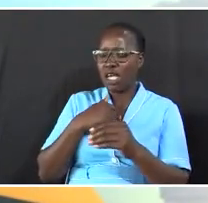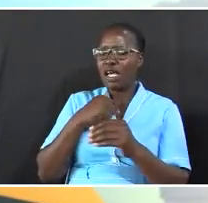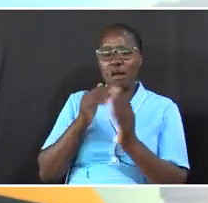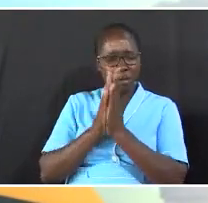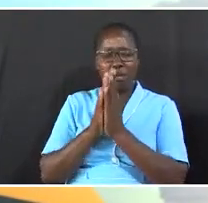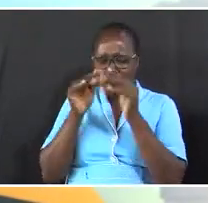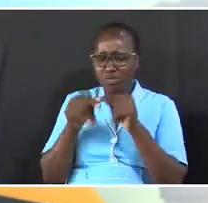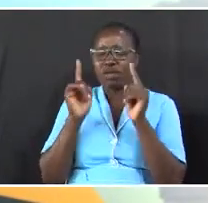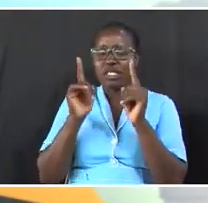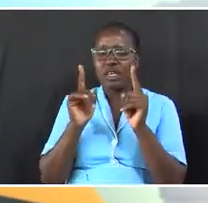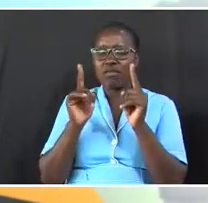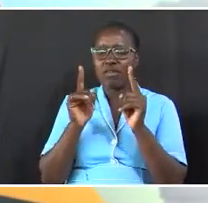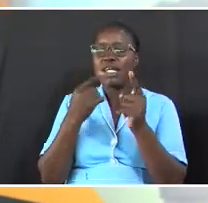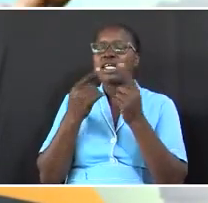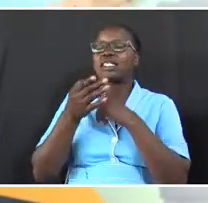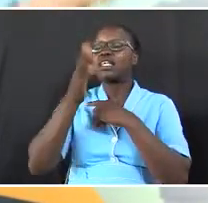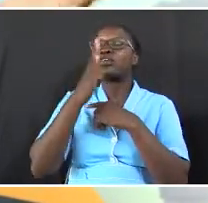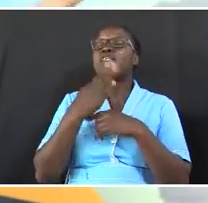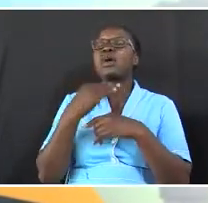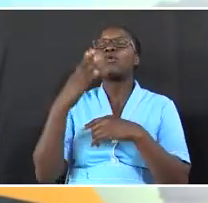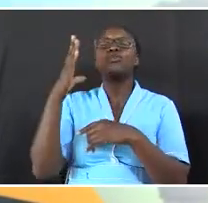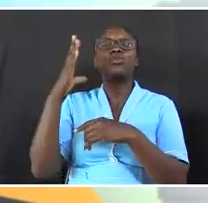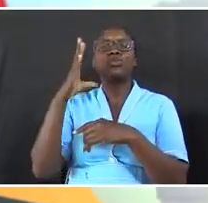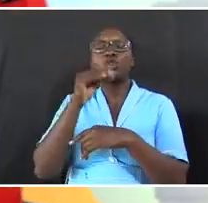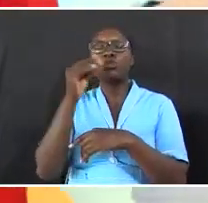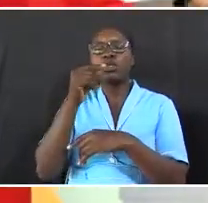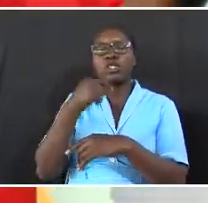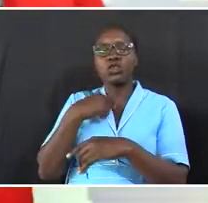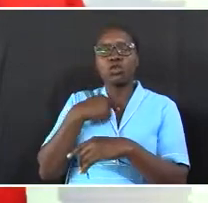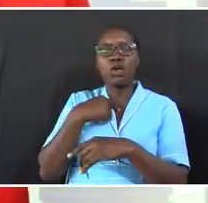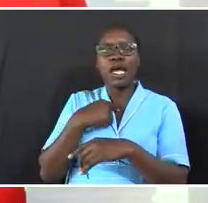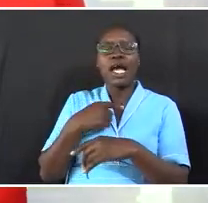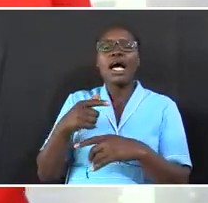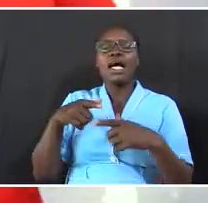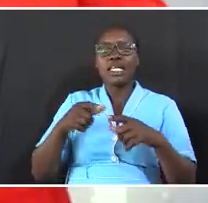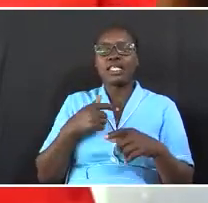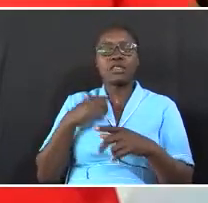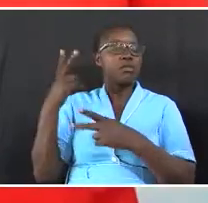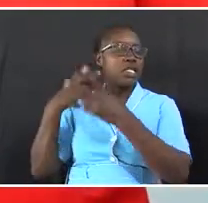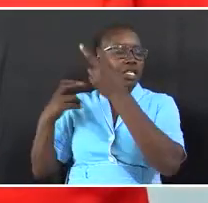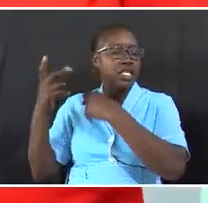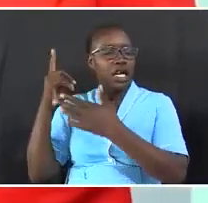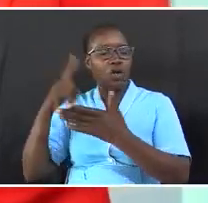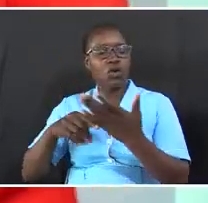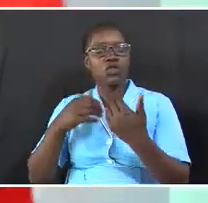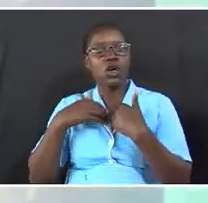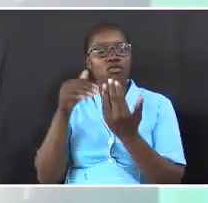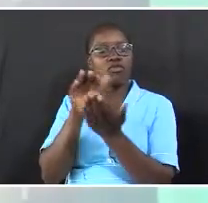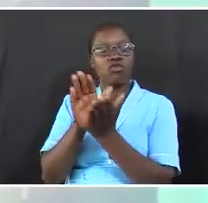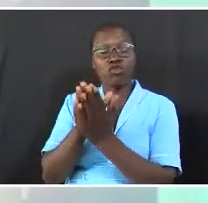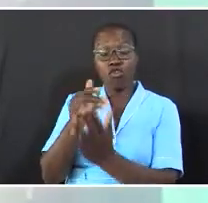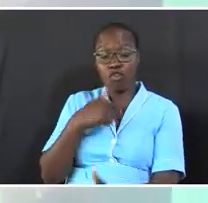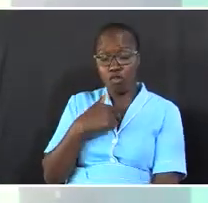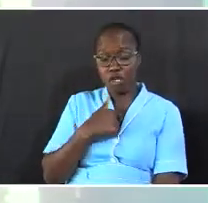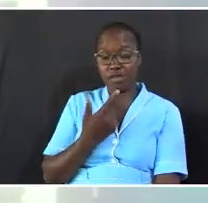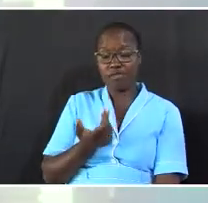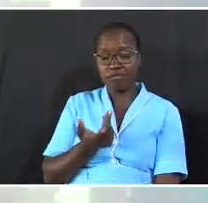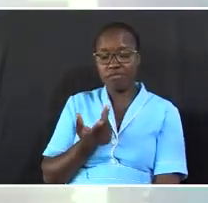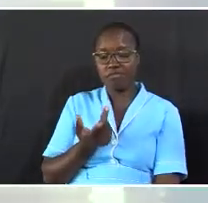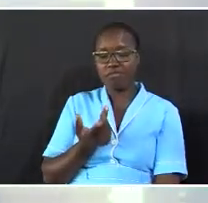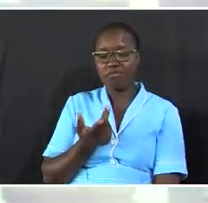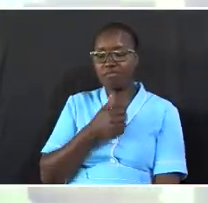at me. Pray. Tell God, I want you to speak to me. Let me hear what you have in store for me.